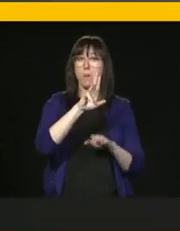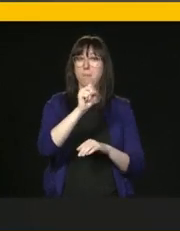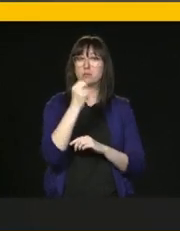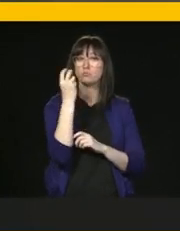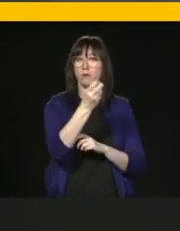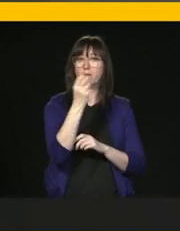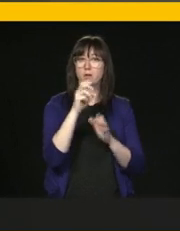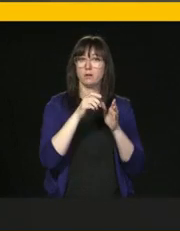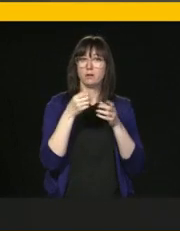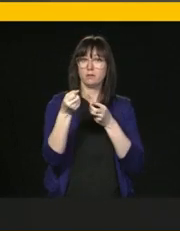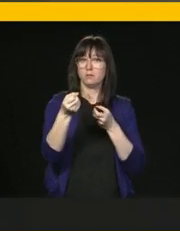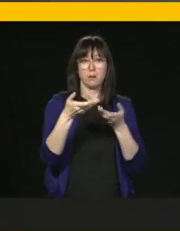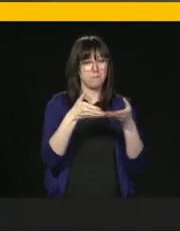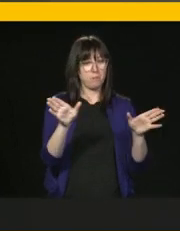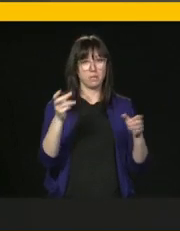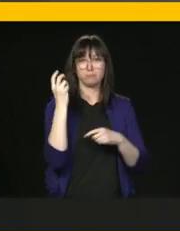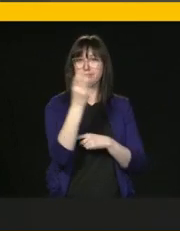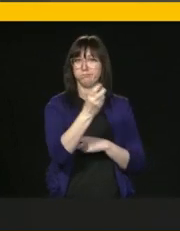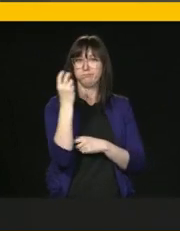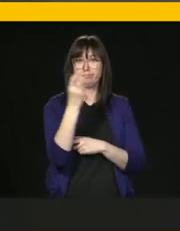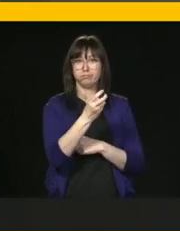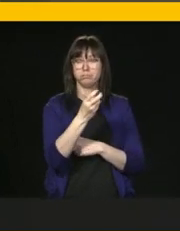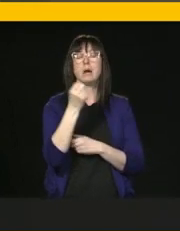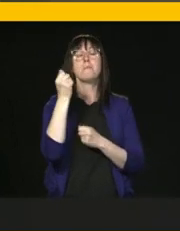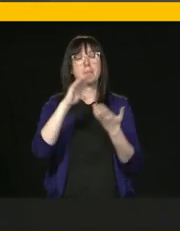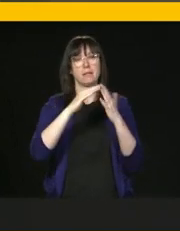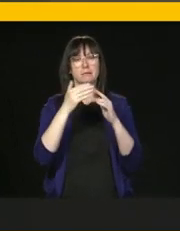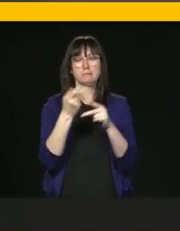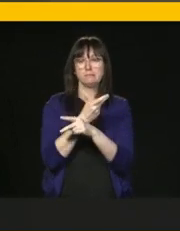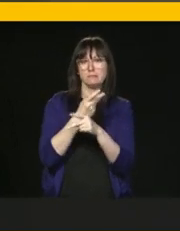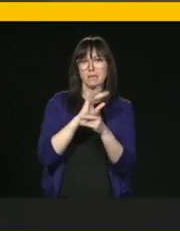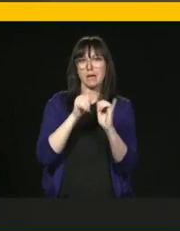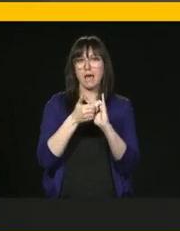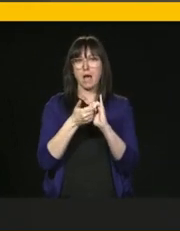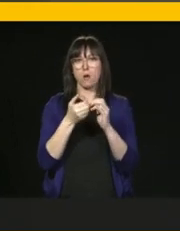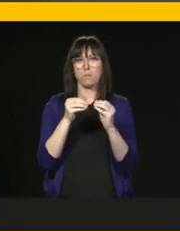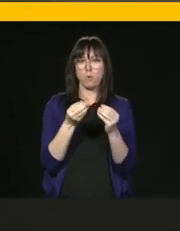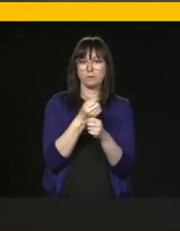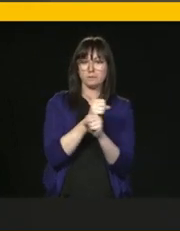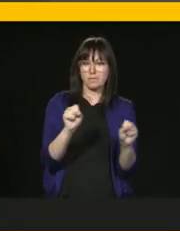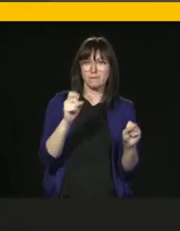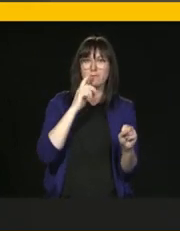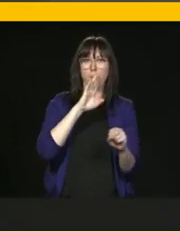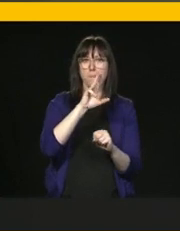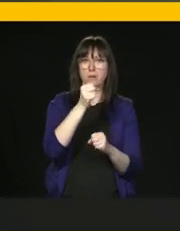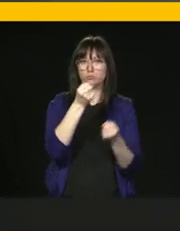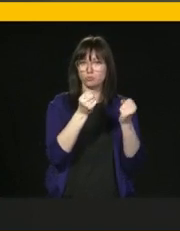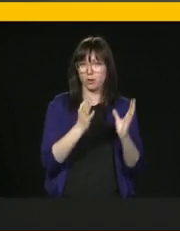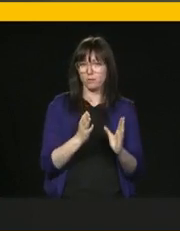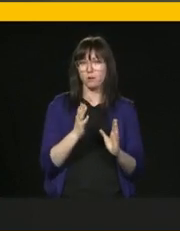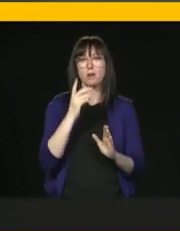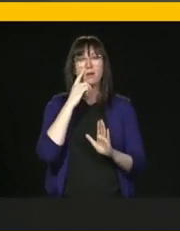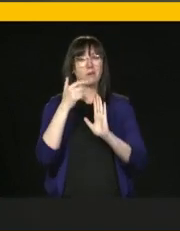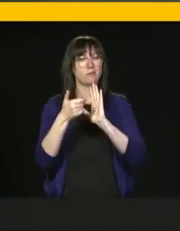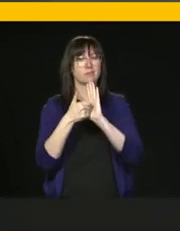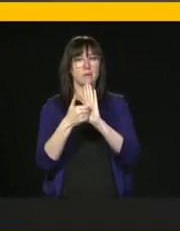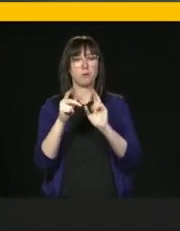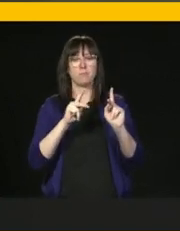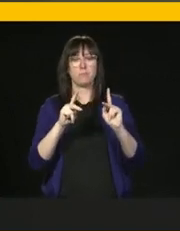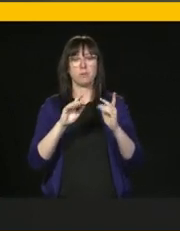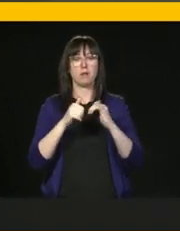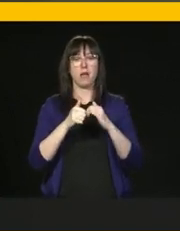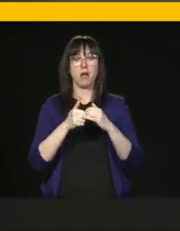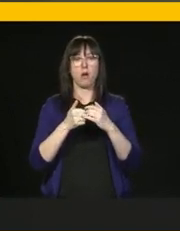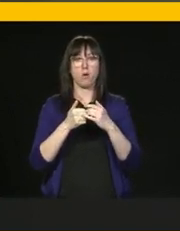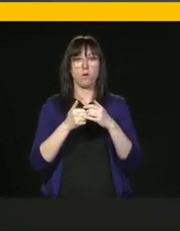that many municipalities are looking at ways to make that safer for bus drivers, like having people enter in the back door and ensuring that social distancing